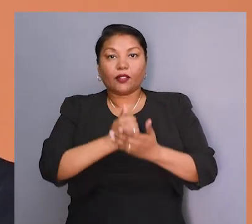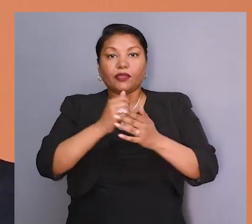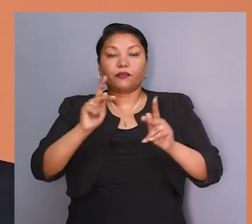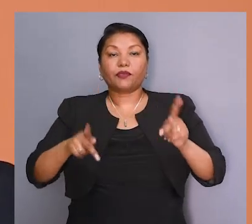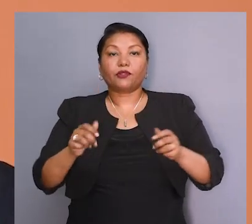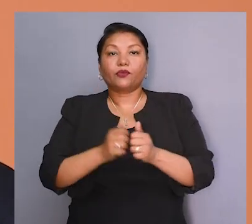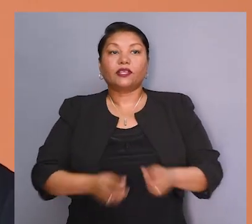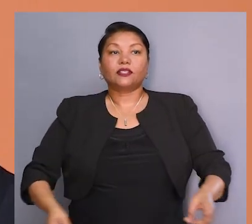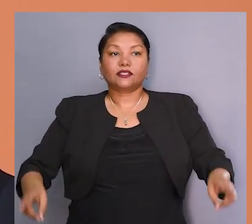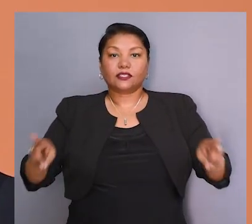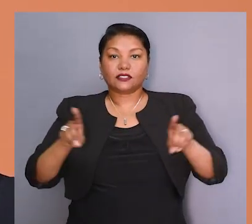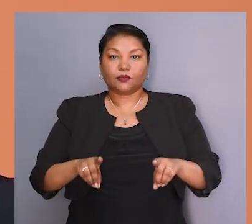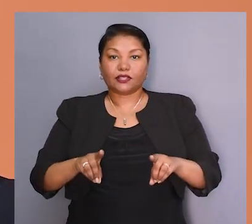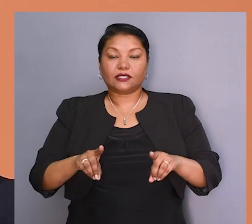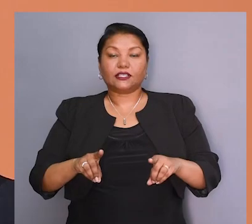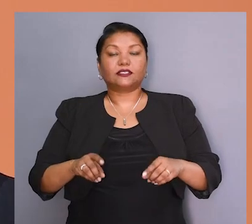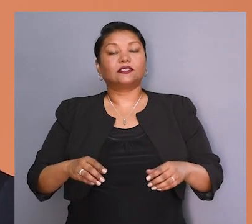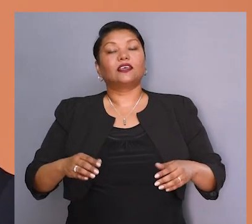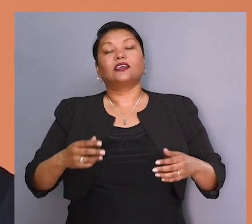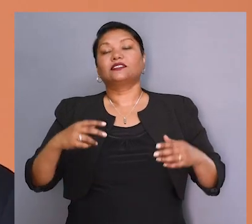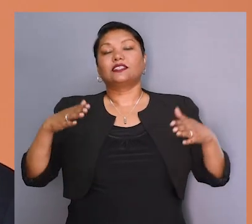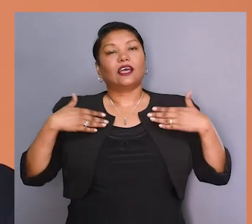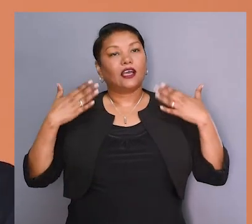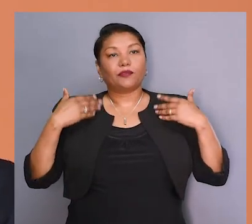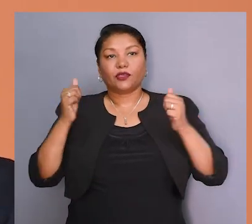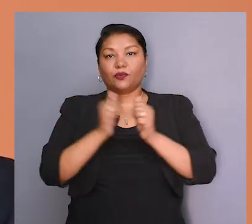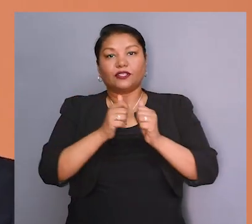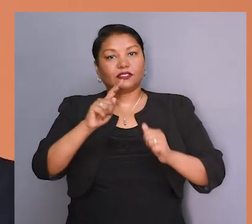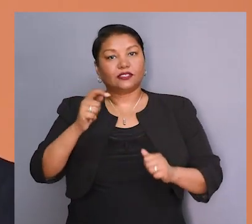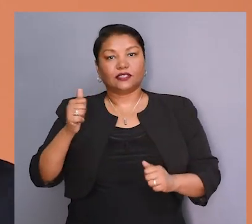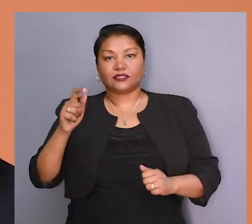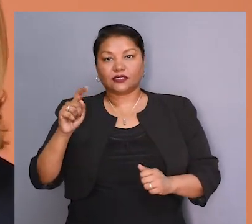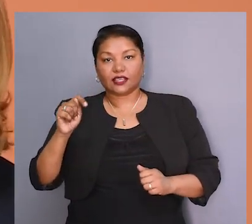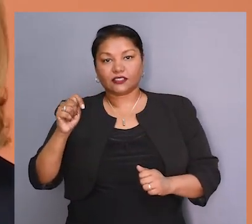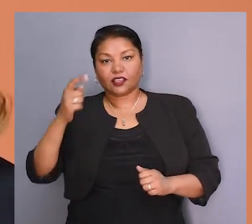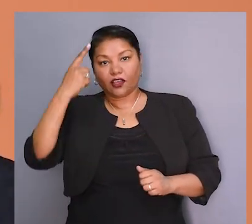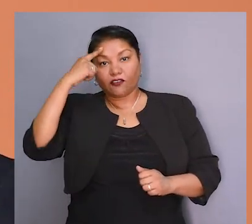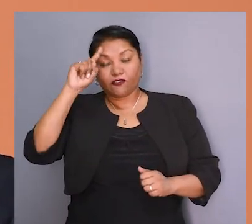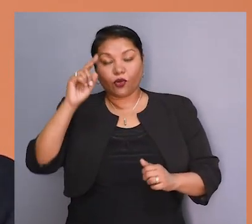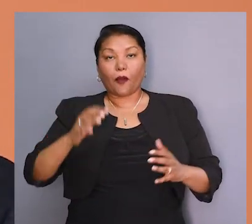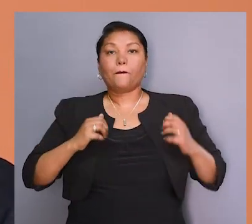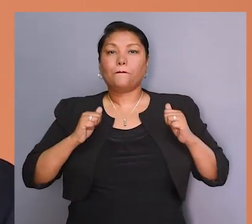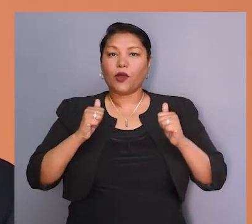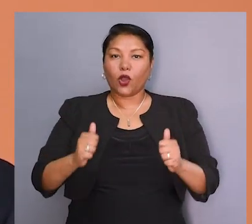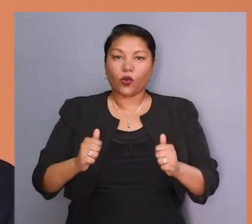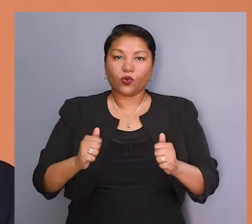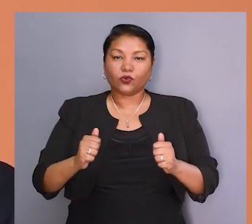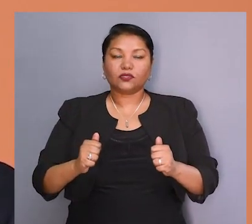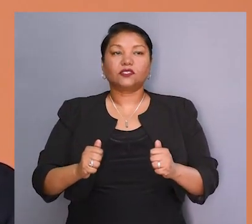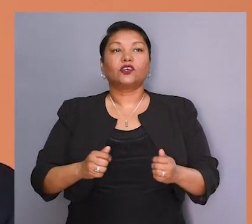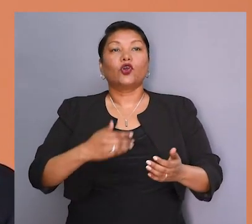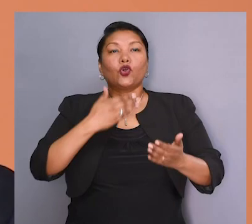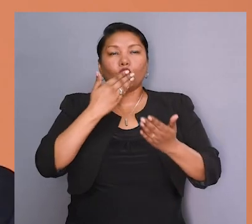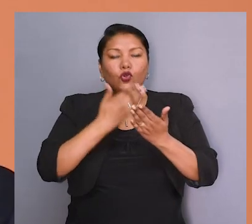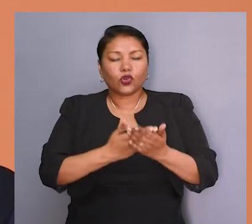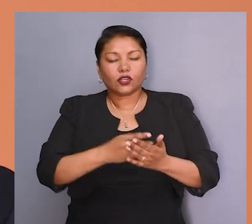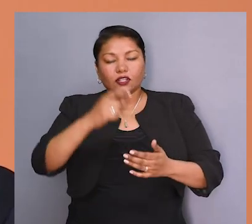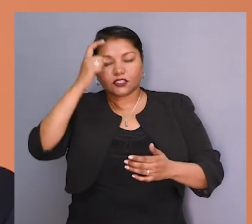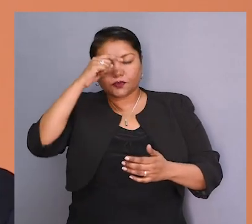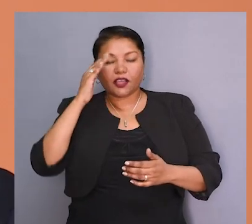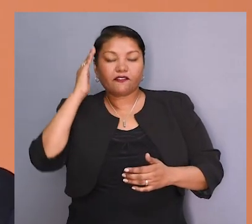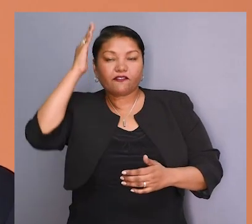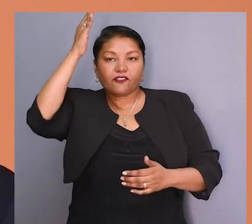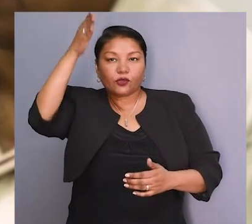of disabilities. And I really want to commend TATT on a bold, well-considered, and